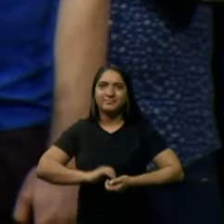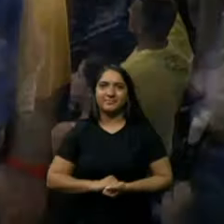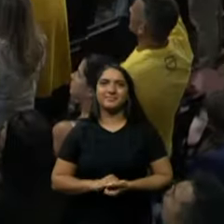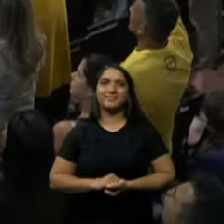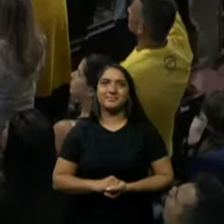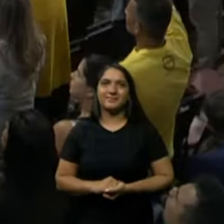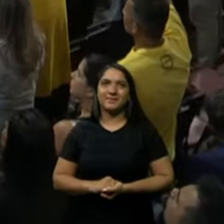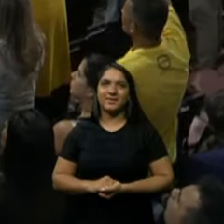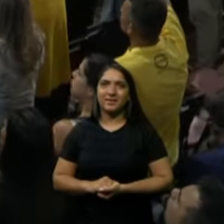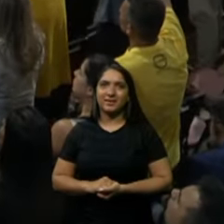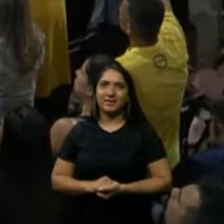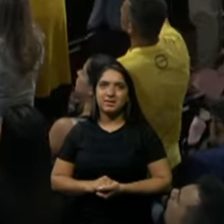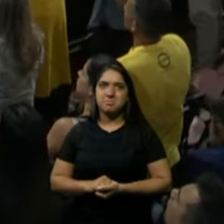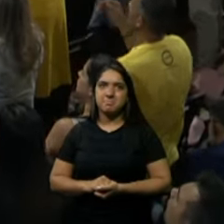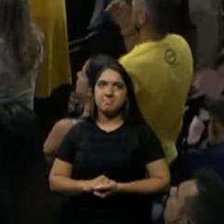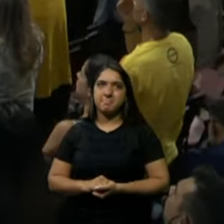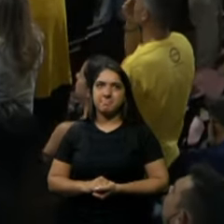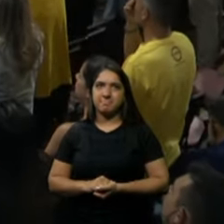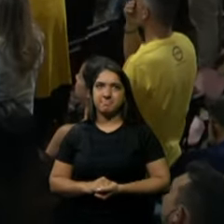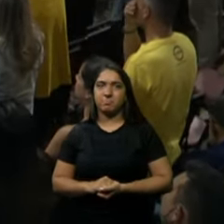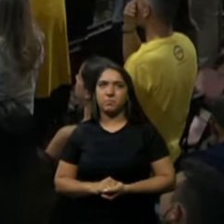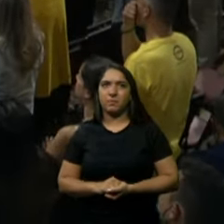E aí